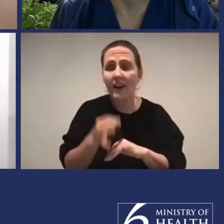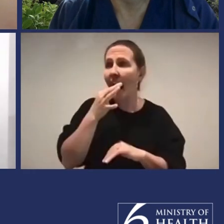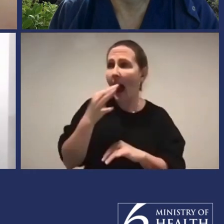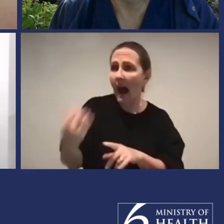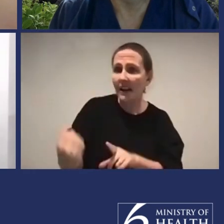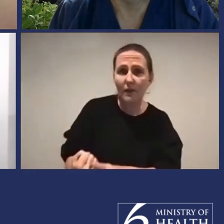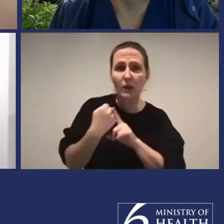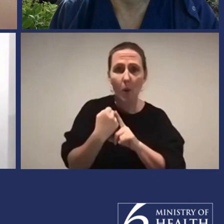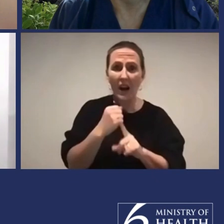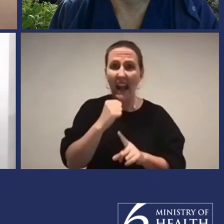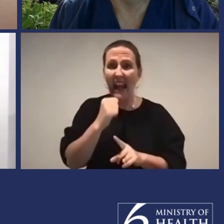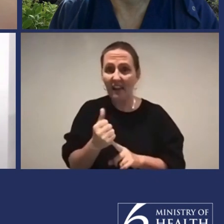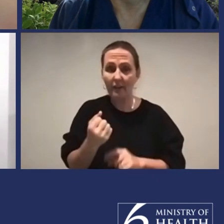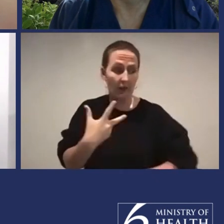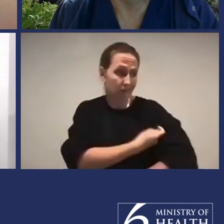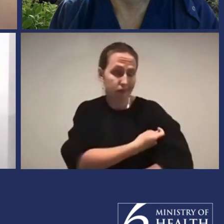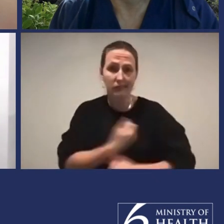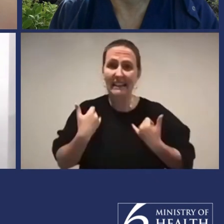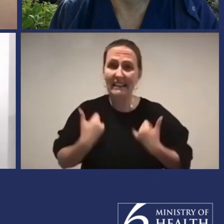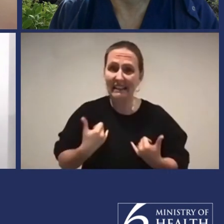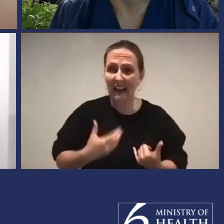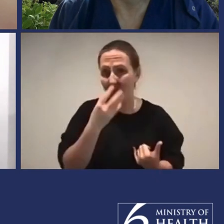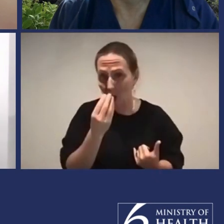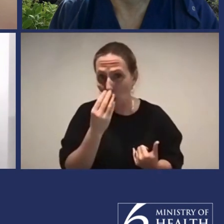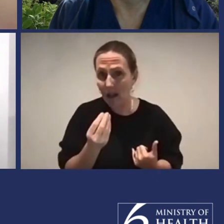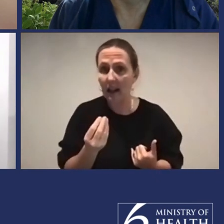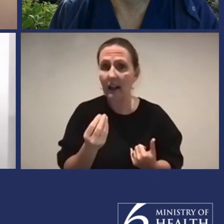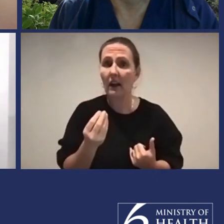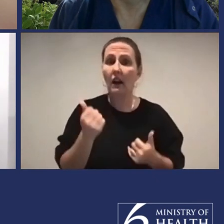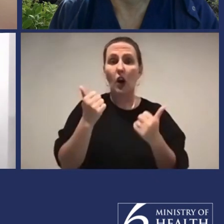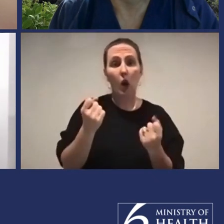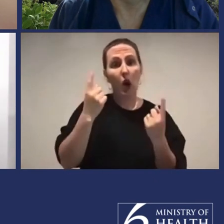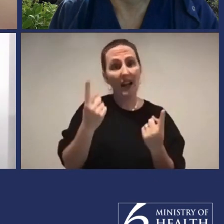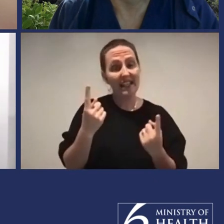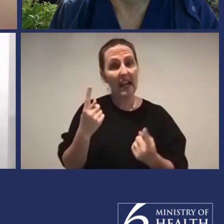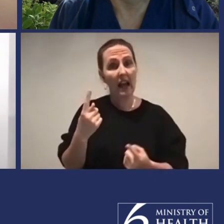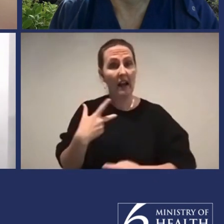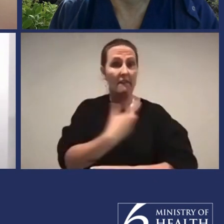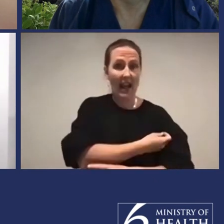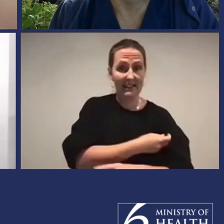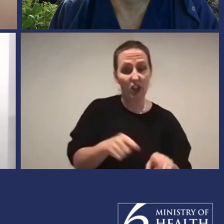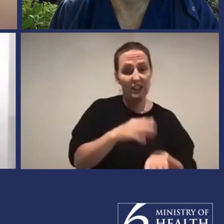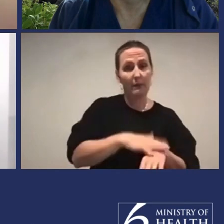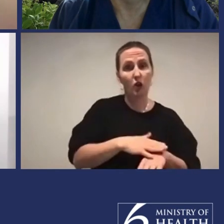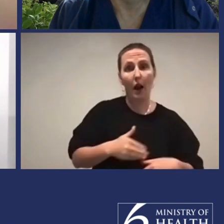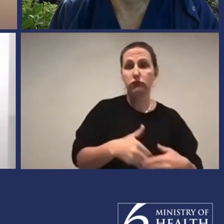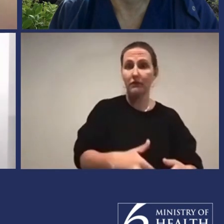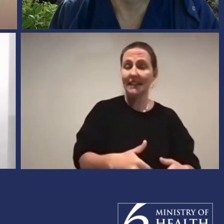is it a good idea to kind of get vaccinated whilst pregnant in collaboration with your primary health